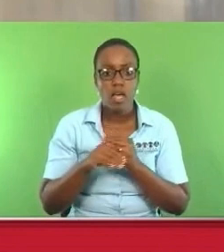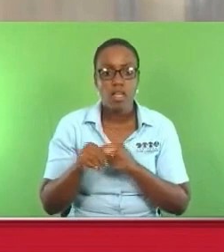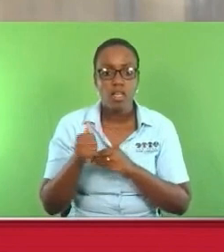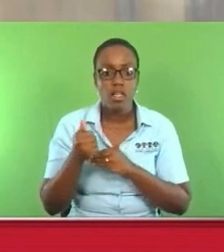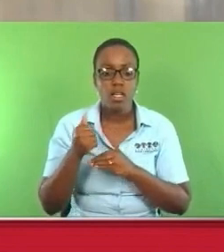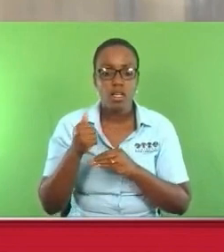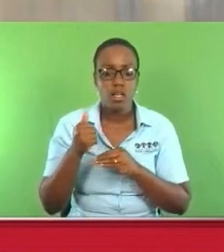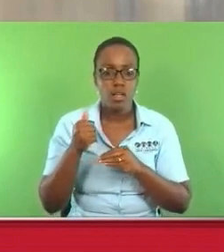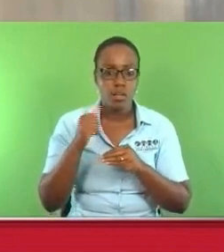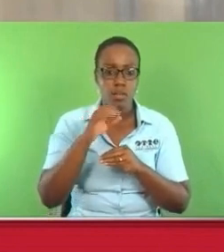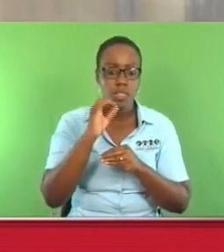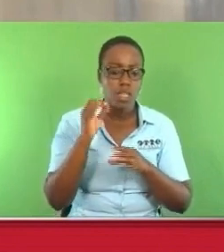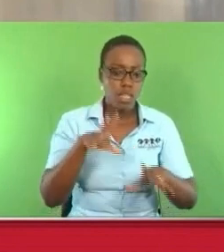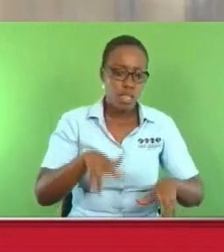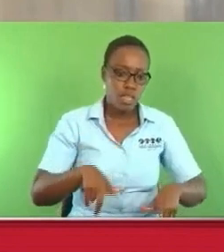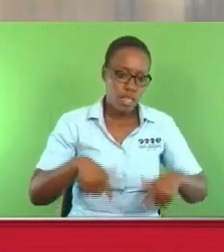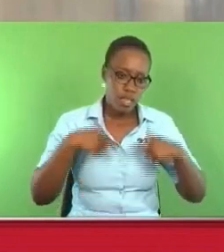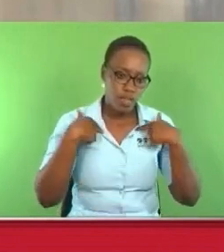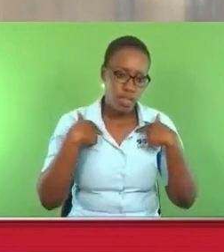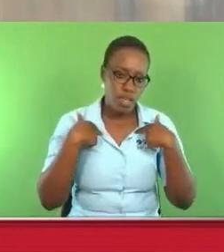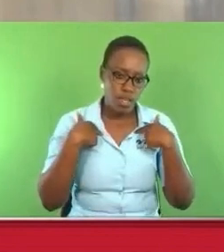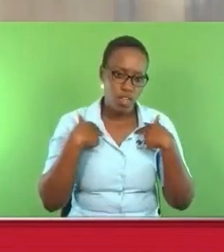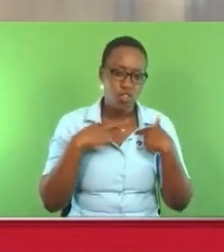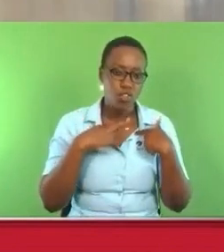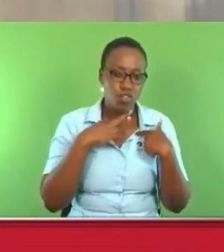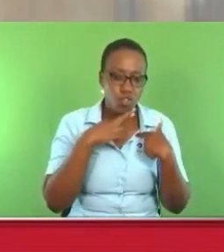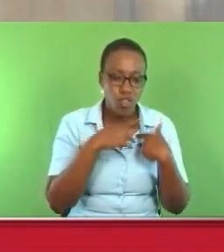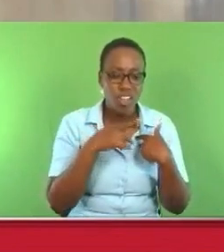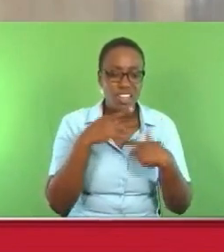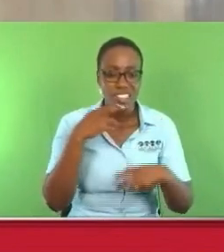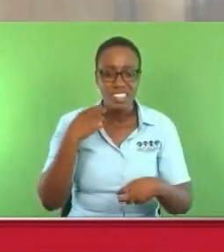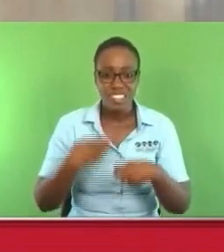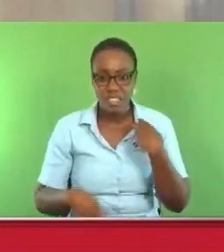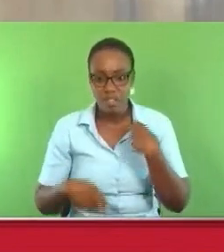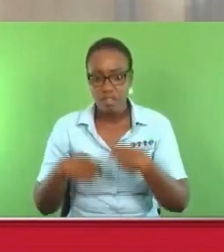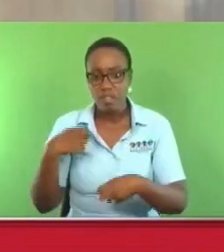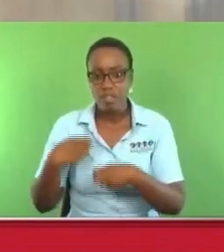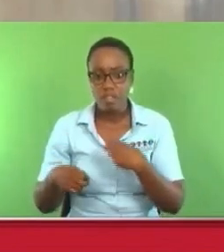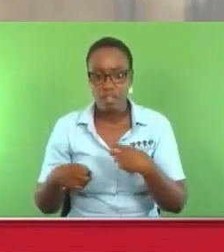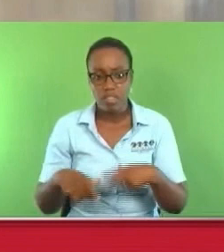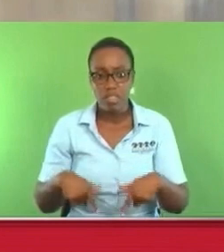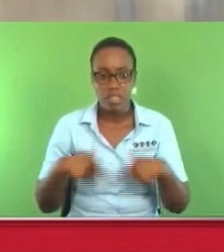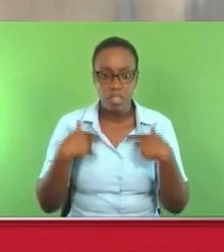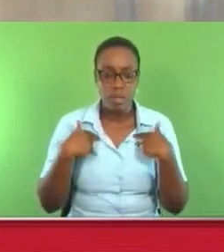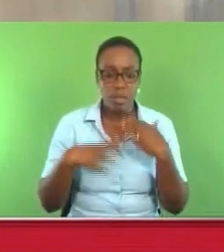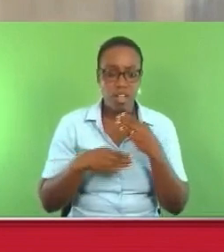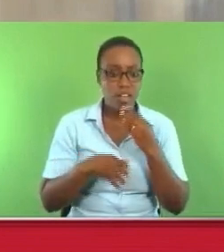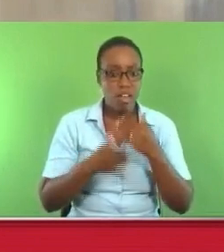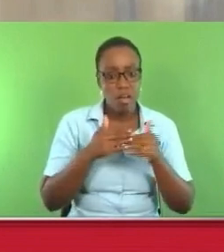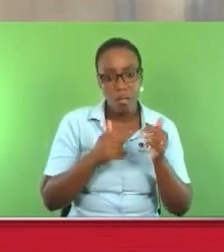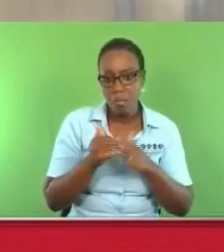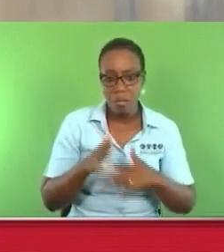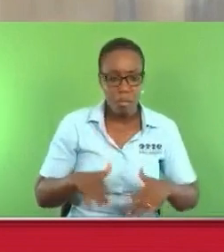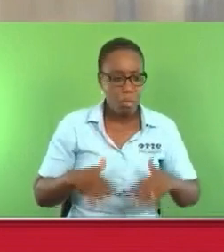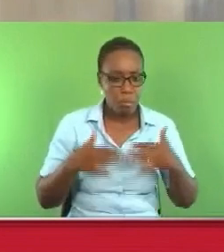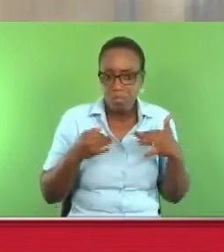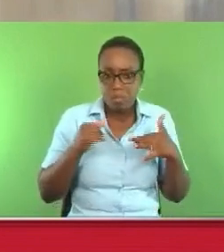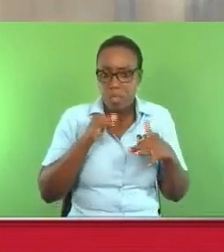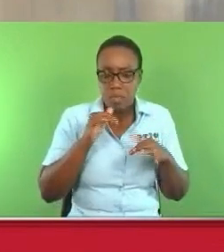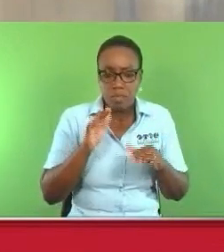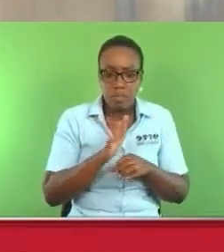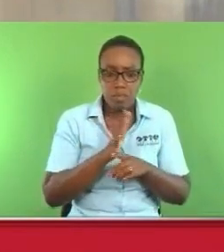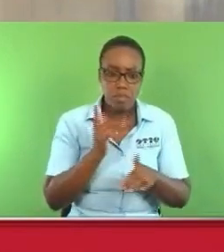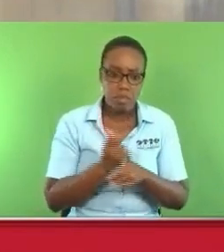hardship, deprivation are suffered, and comforts of life are wholly lacking. TNT's poverty rate is higher than the